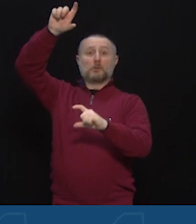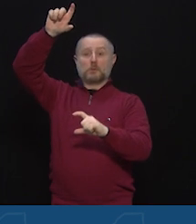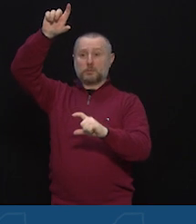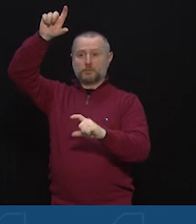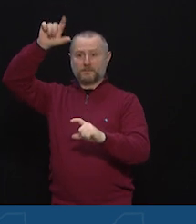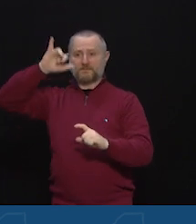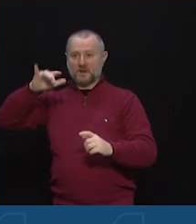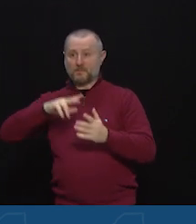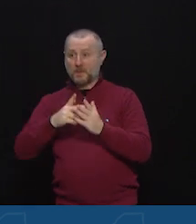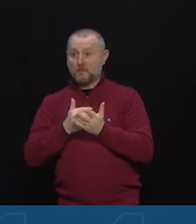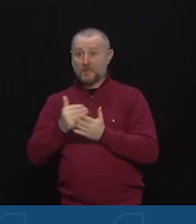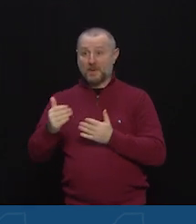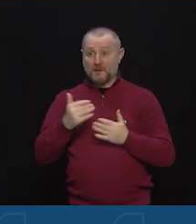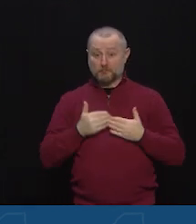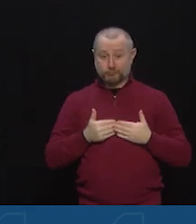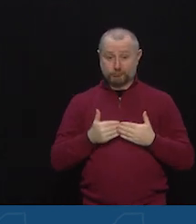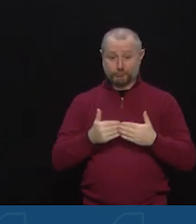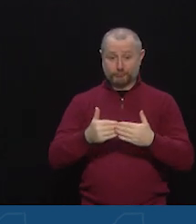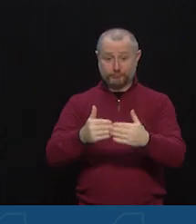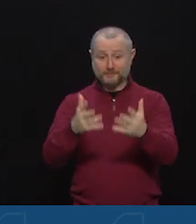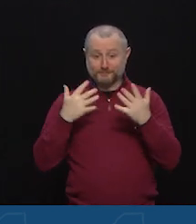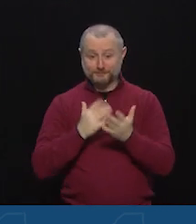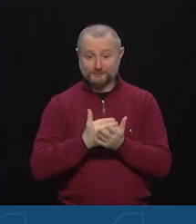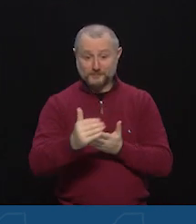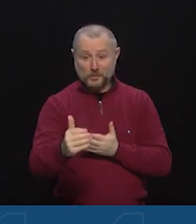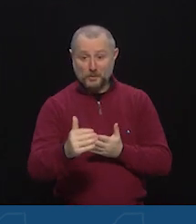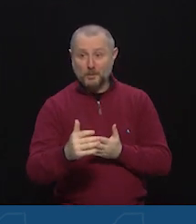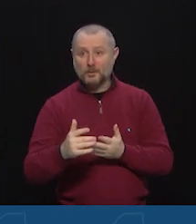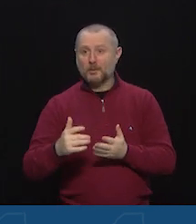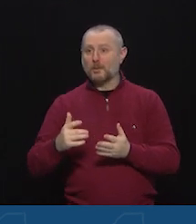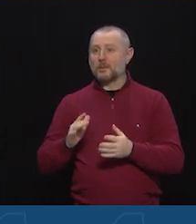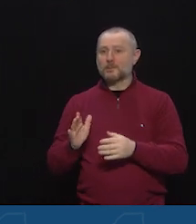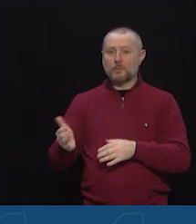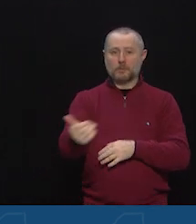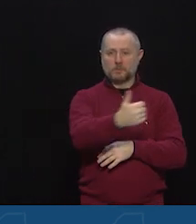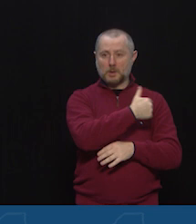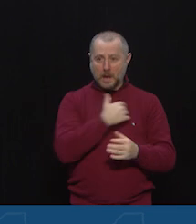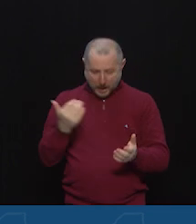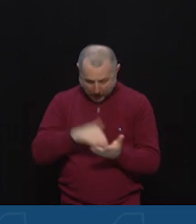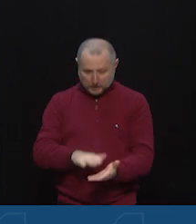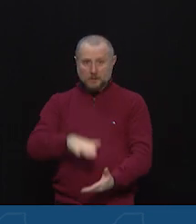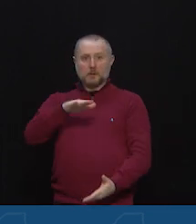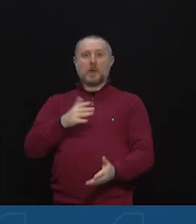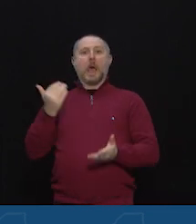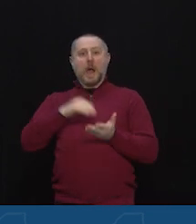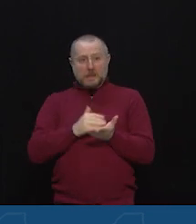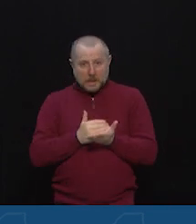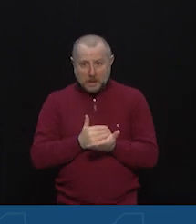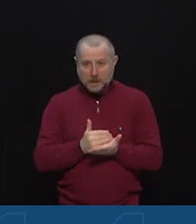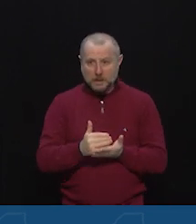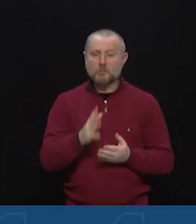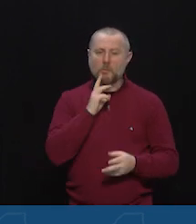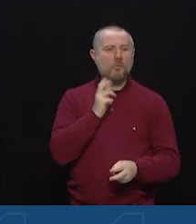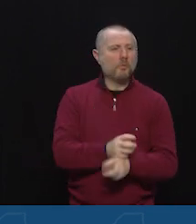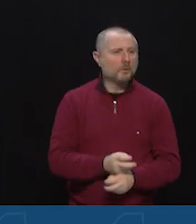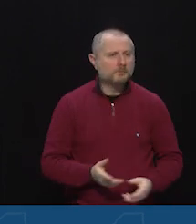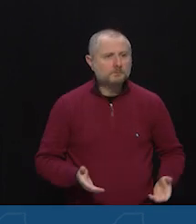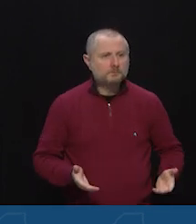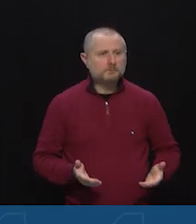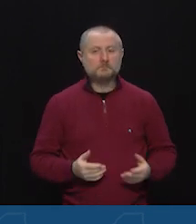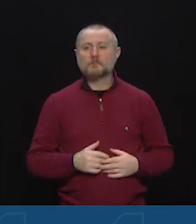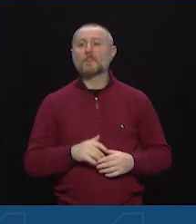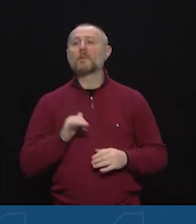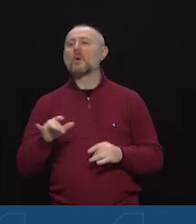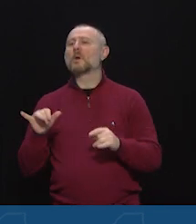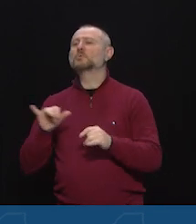do a route, make it all disappear. They turn around by the time they're done, hour and a half, it's all back again. So that is what we're doing. They're out there salting the roads as